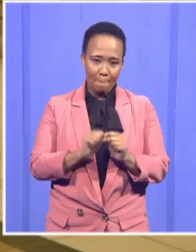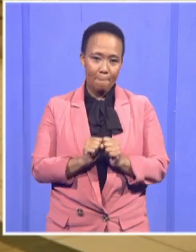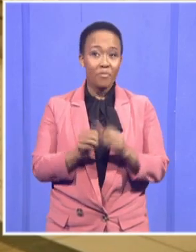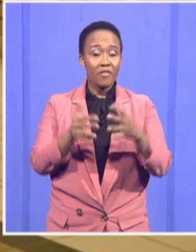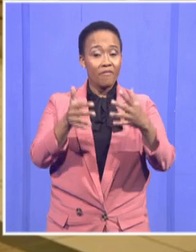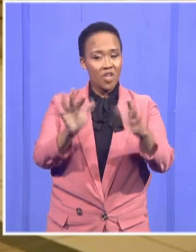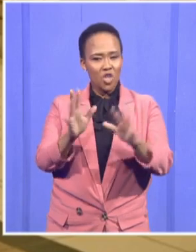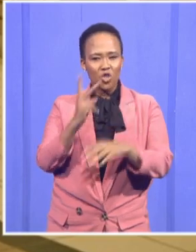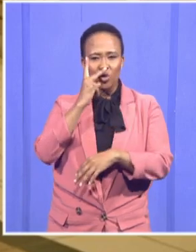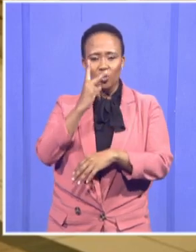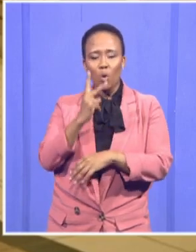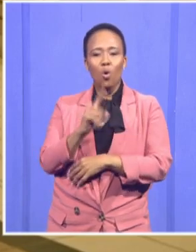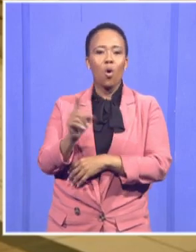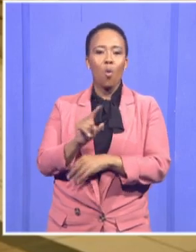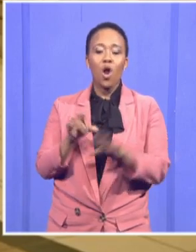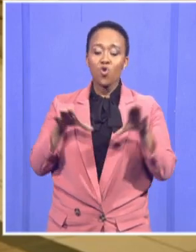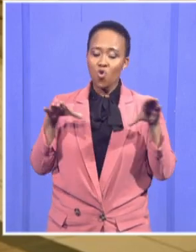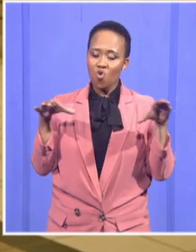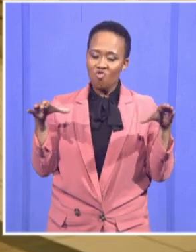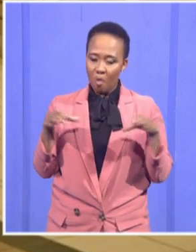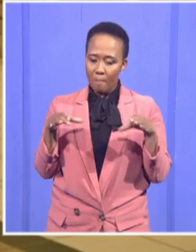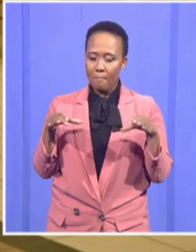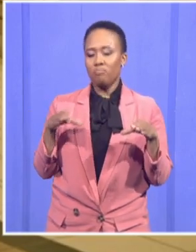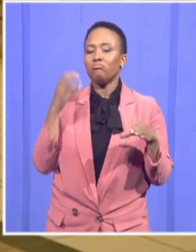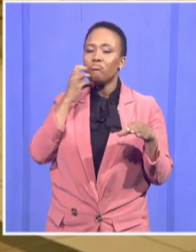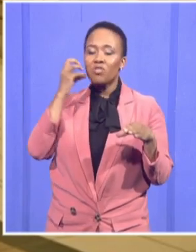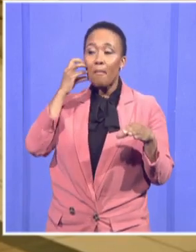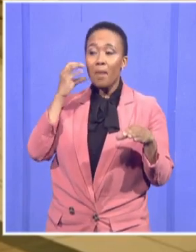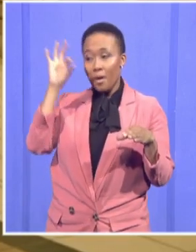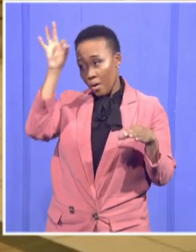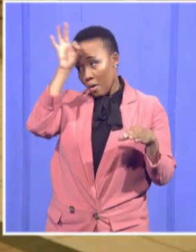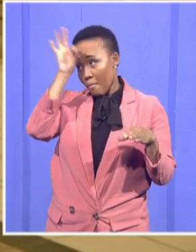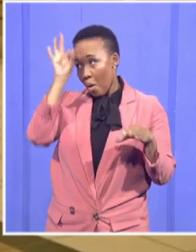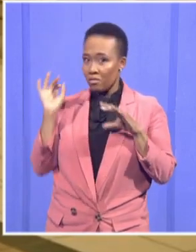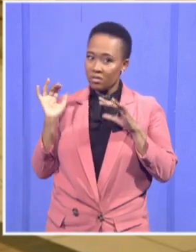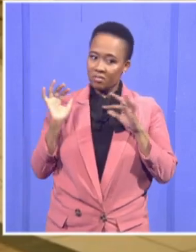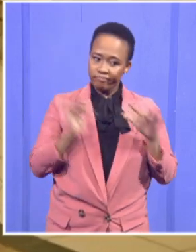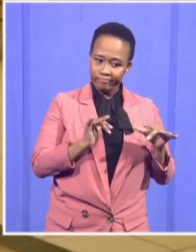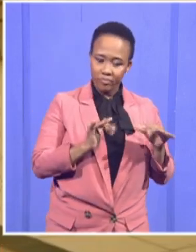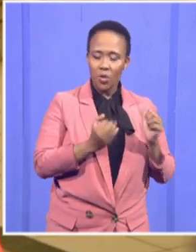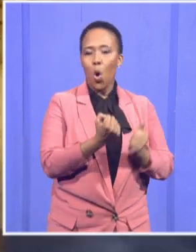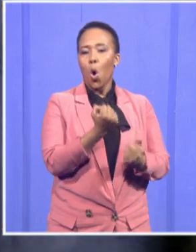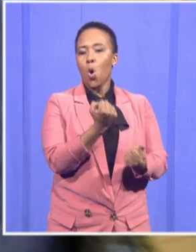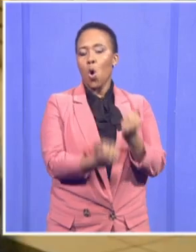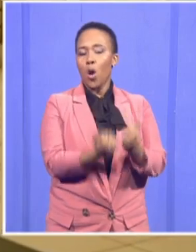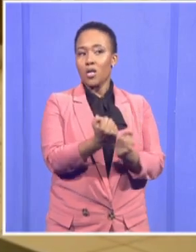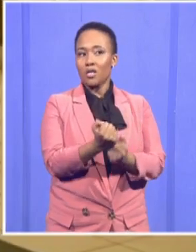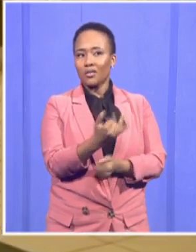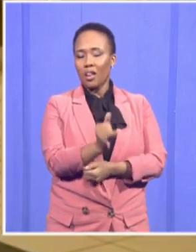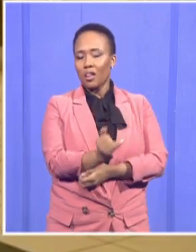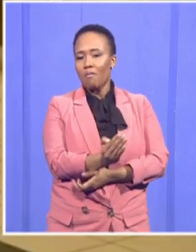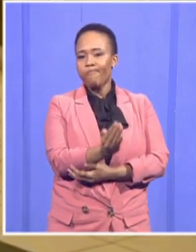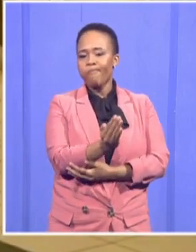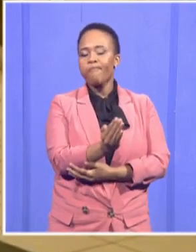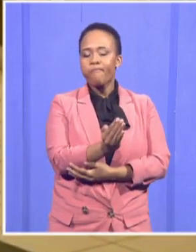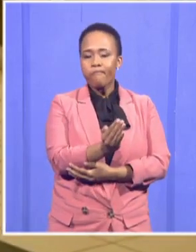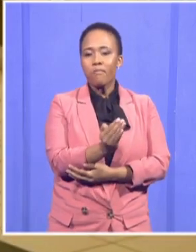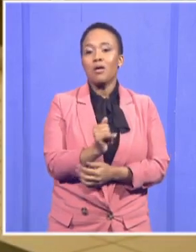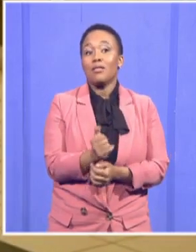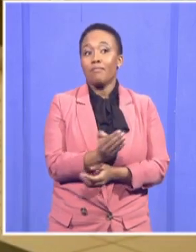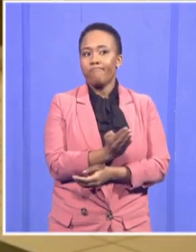of Mozambican police who came to court. They still here, and they are here